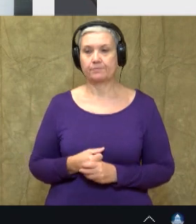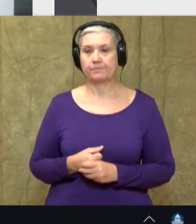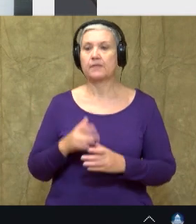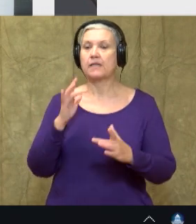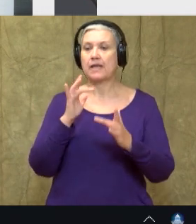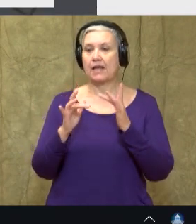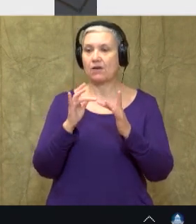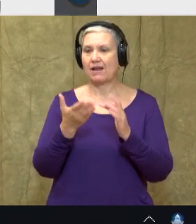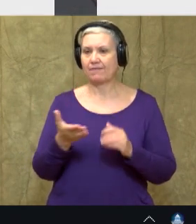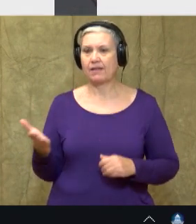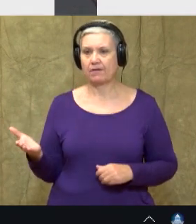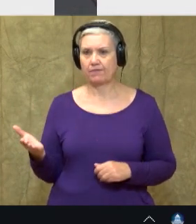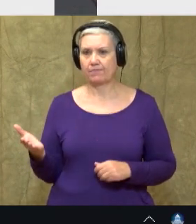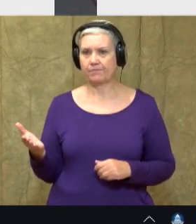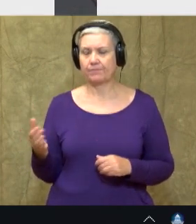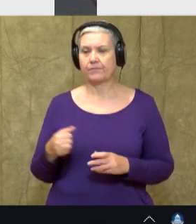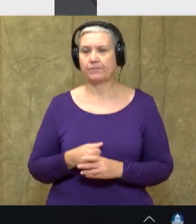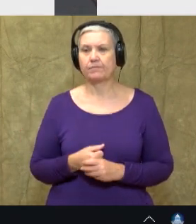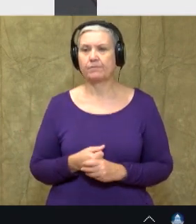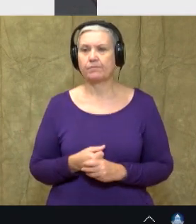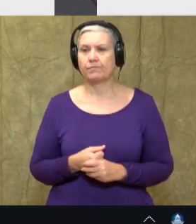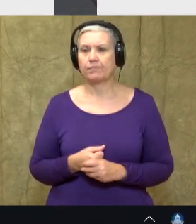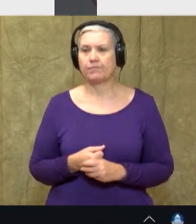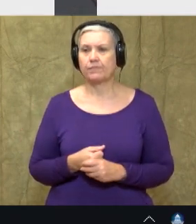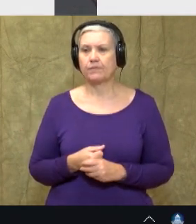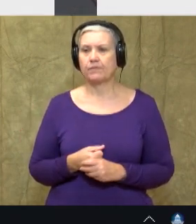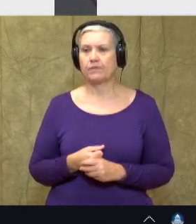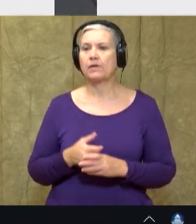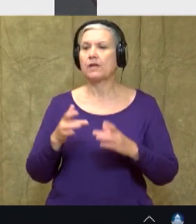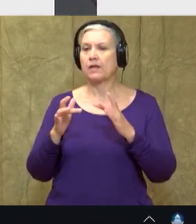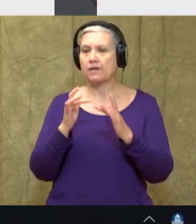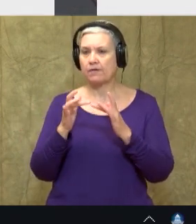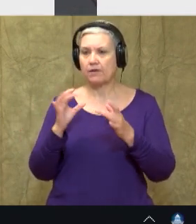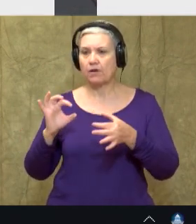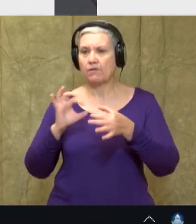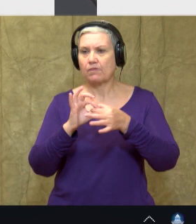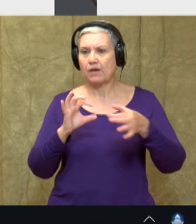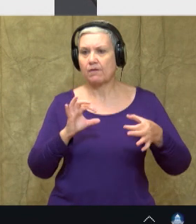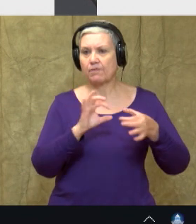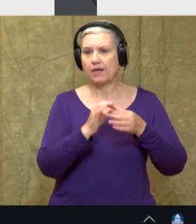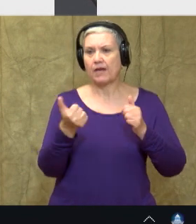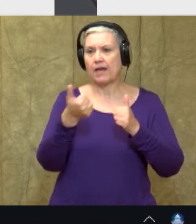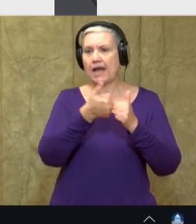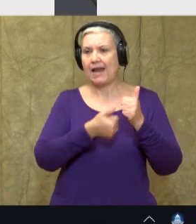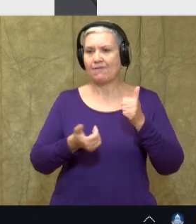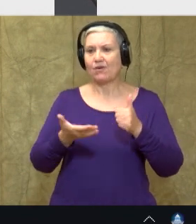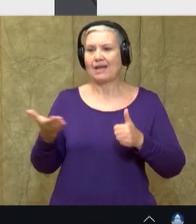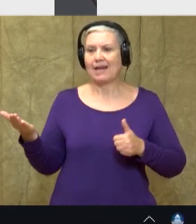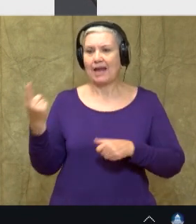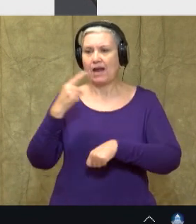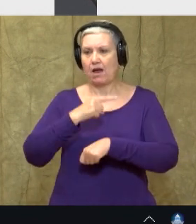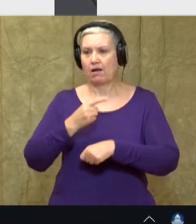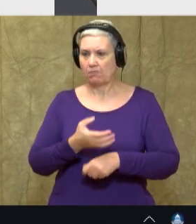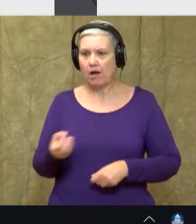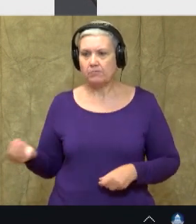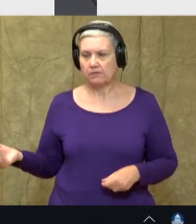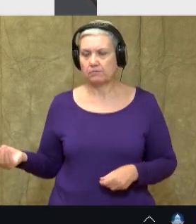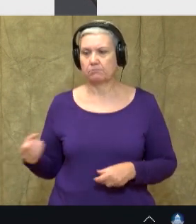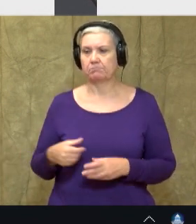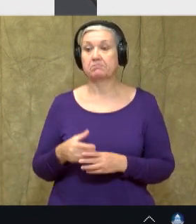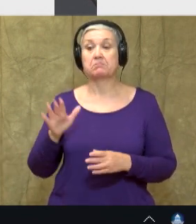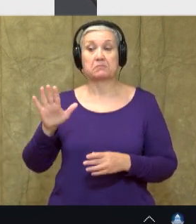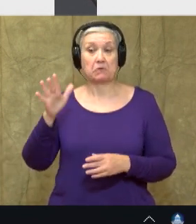Internet of Things. The Internet of Things refers to the internet connectivity of everyday objects, which is maybe